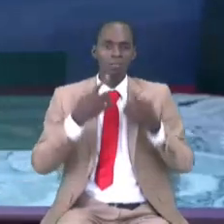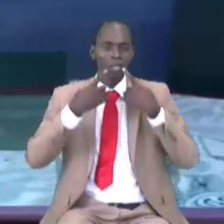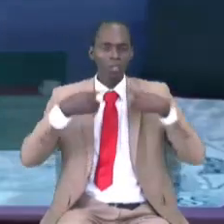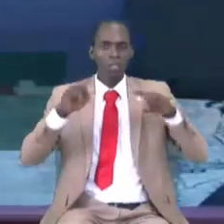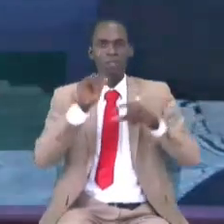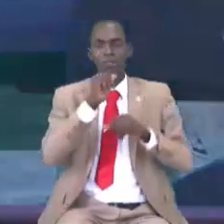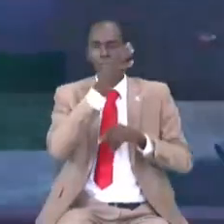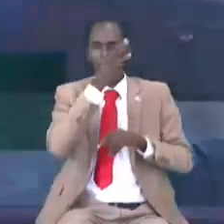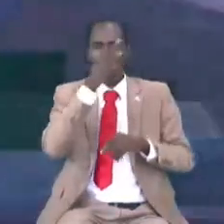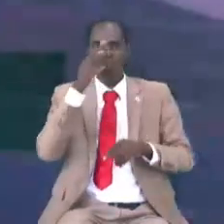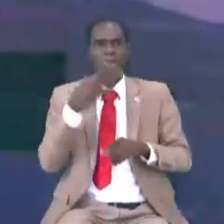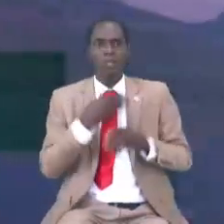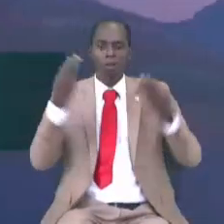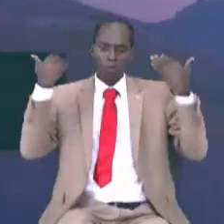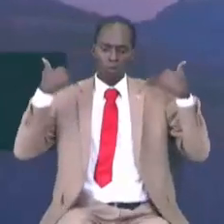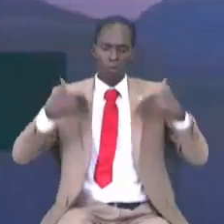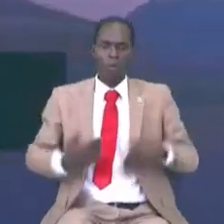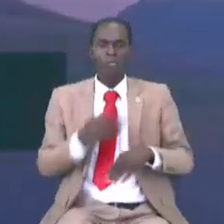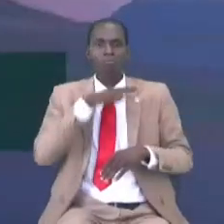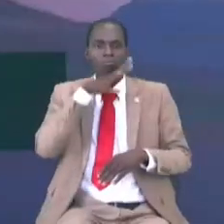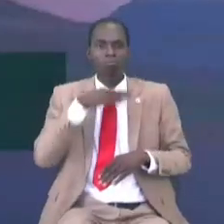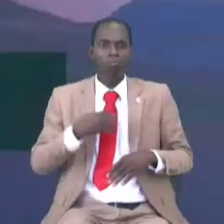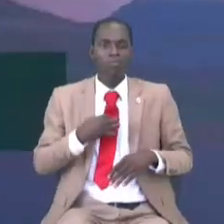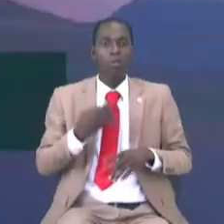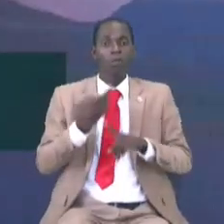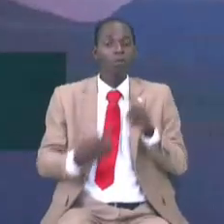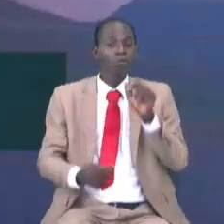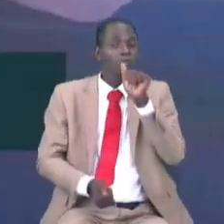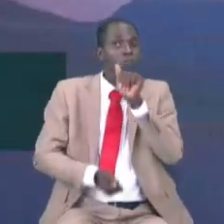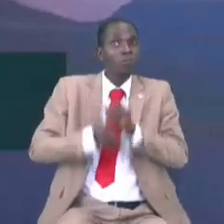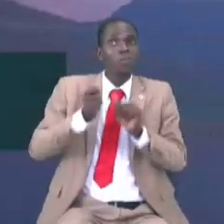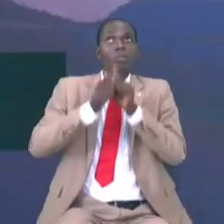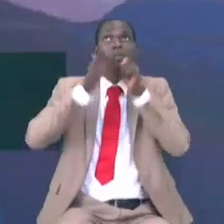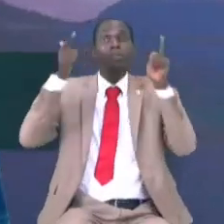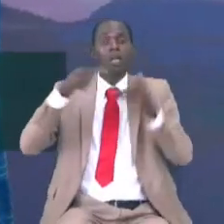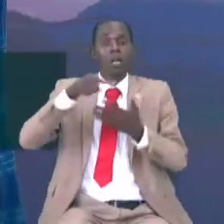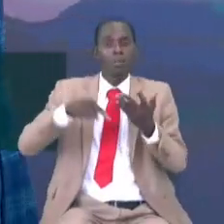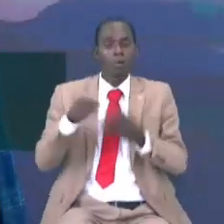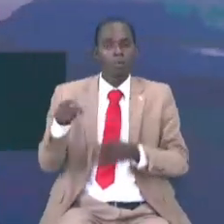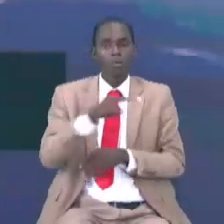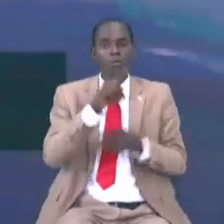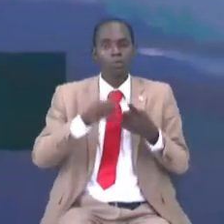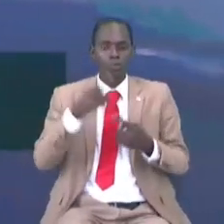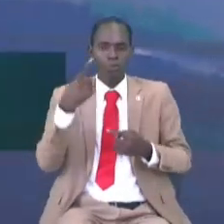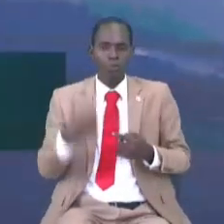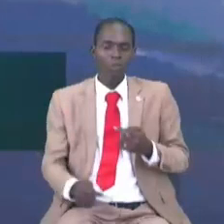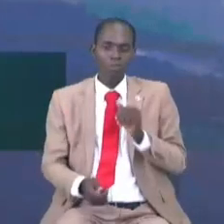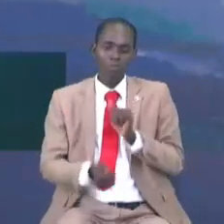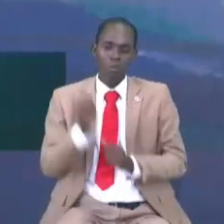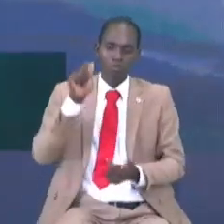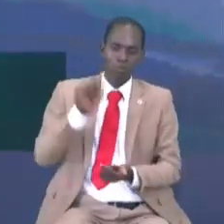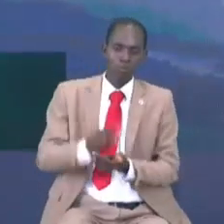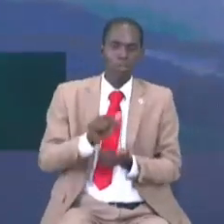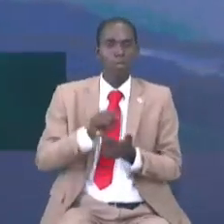them even to the least of them. Look at what God did in verse 10. In verse